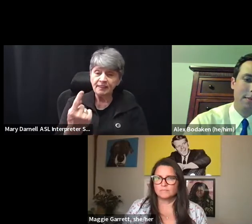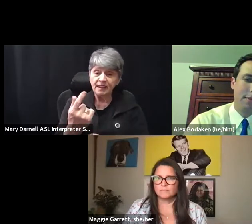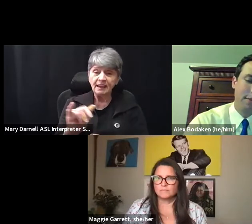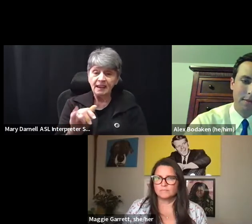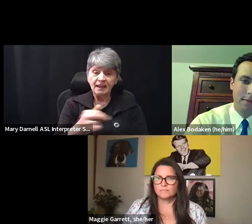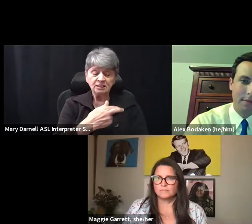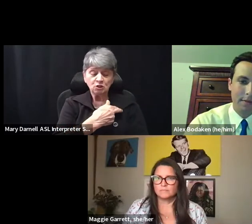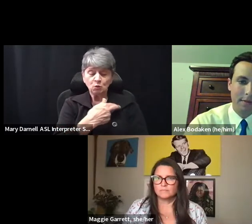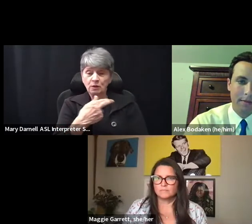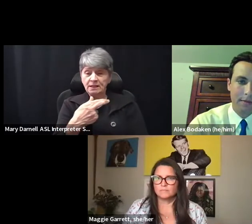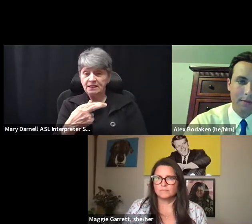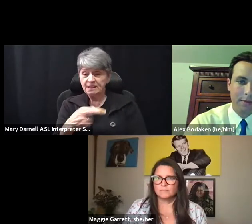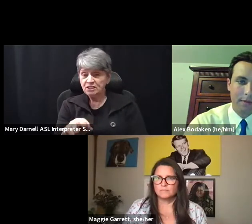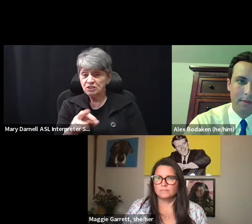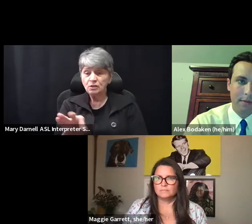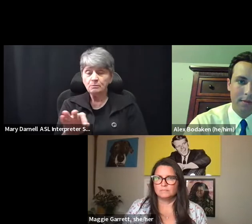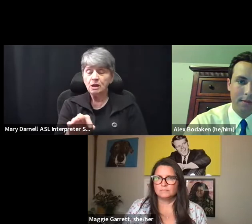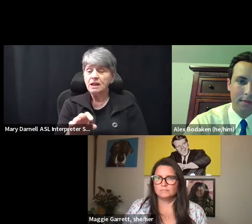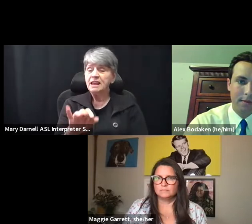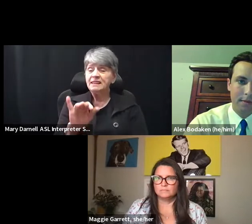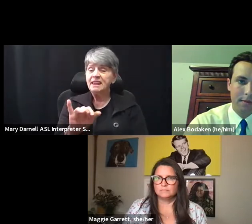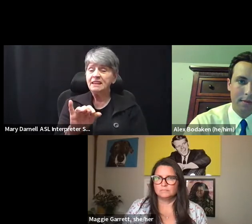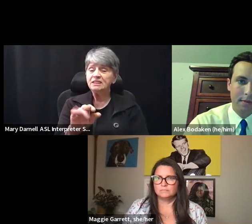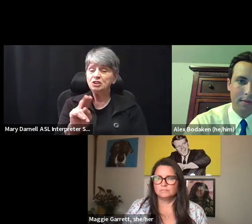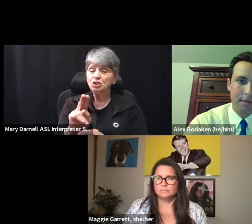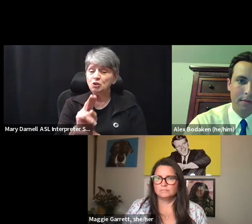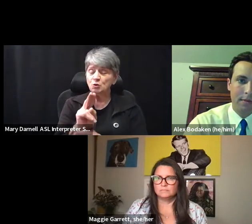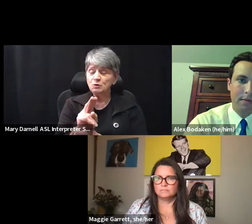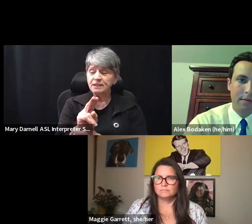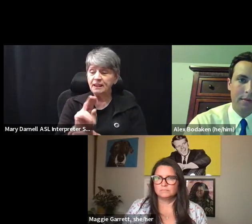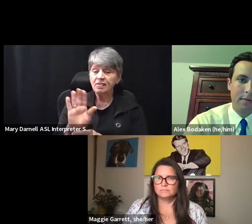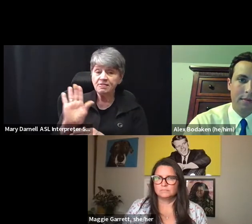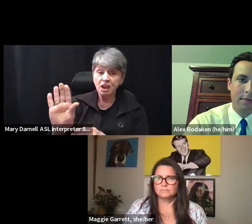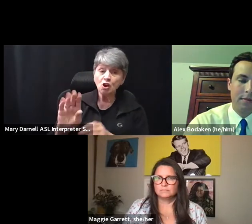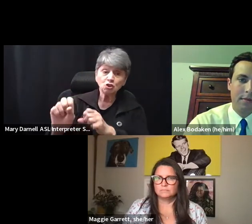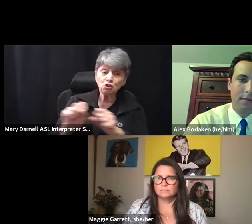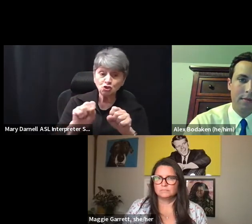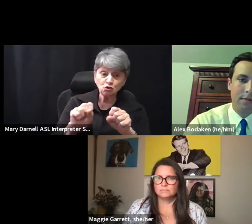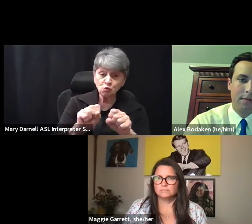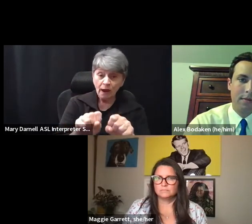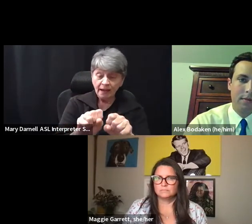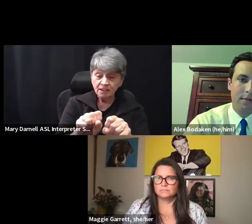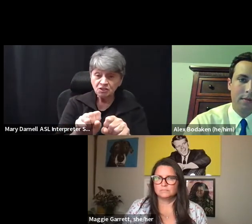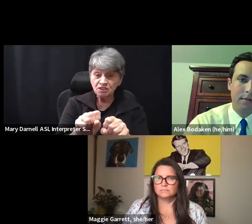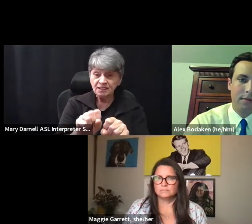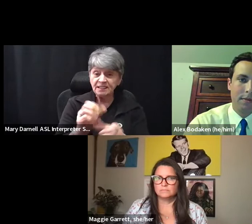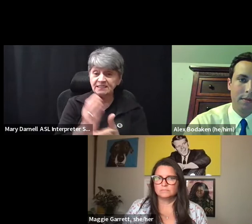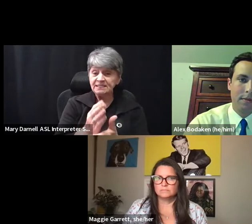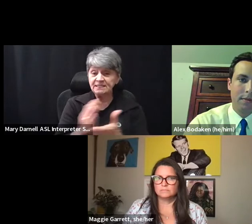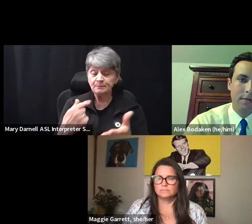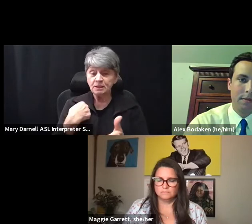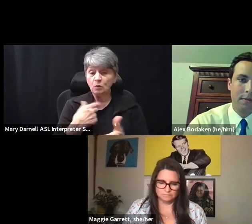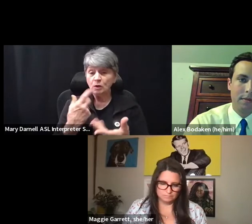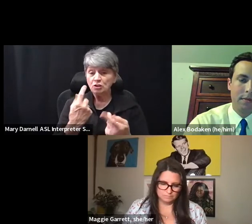Muddying the waters and using their strategy is something that we've been cautious about in the past, because we don't like